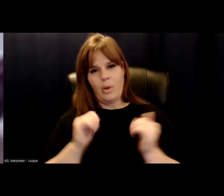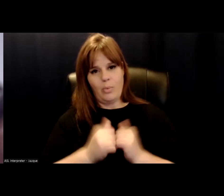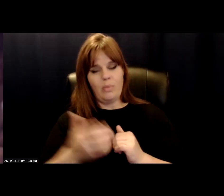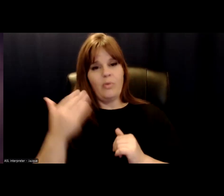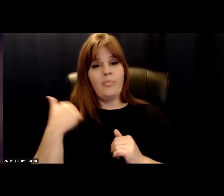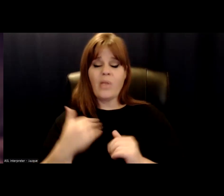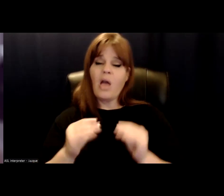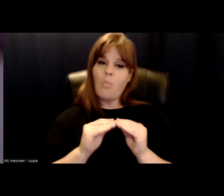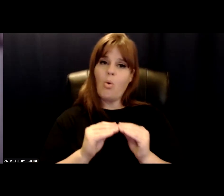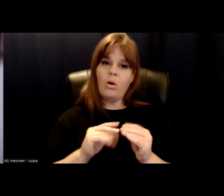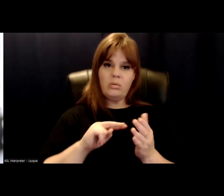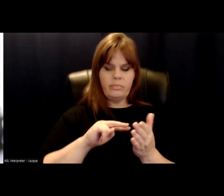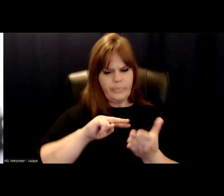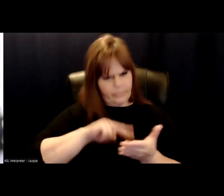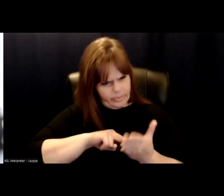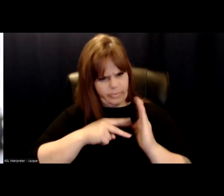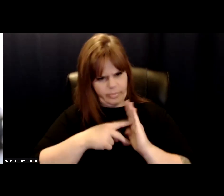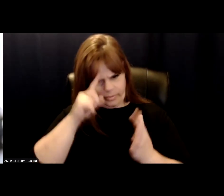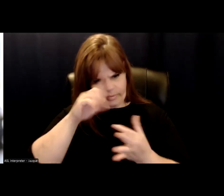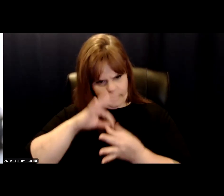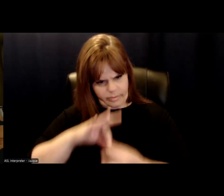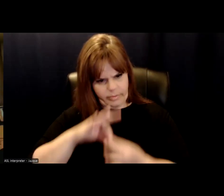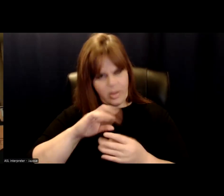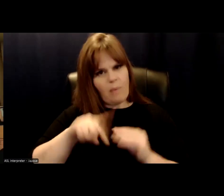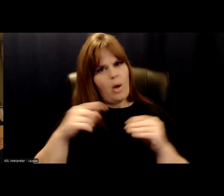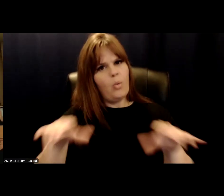to do and the music I choose to play.